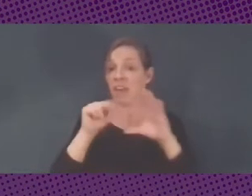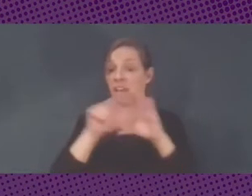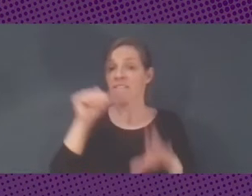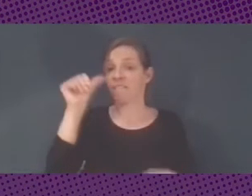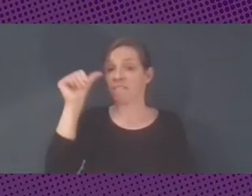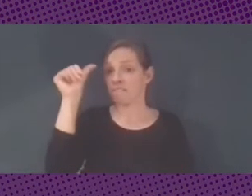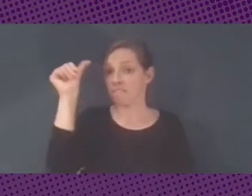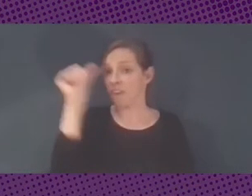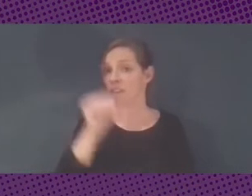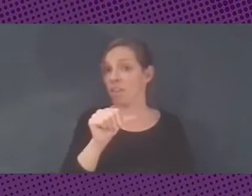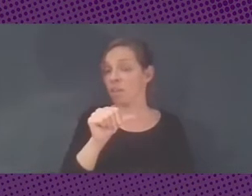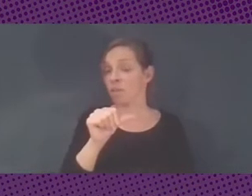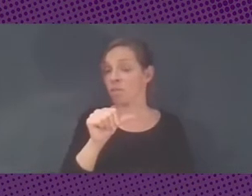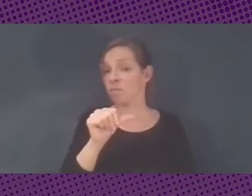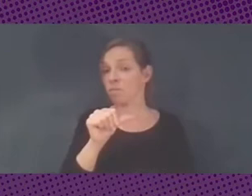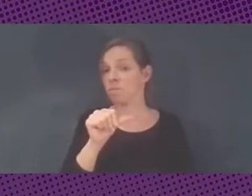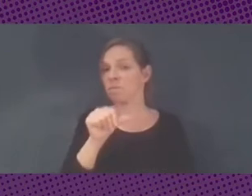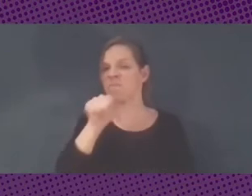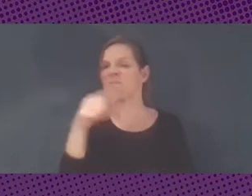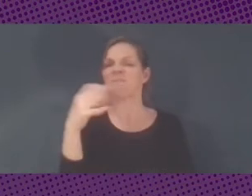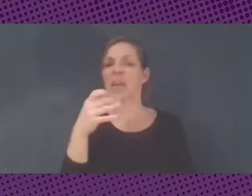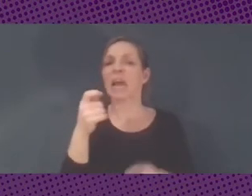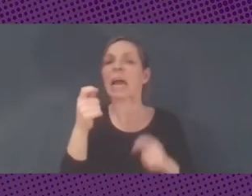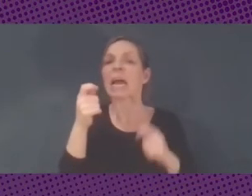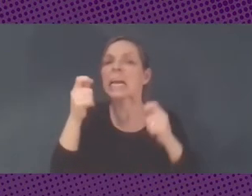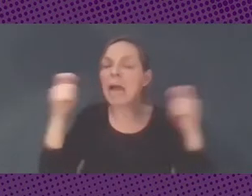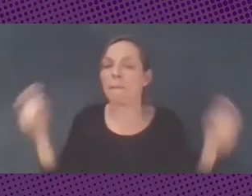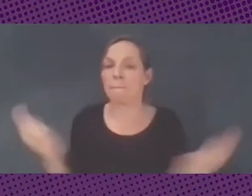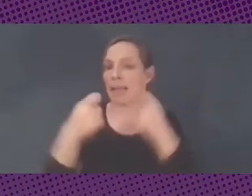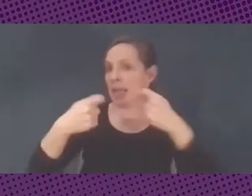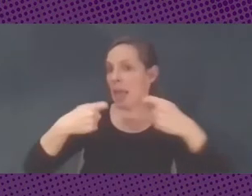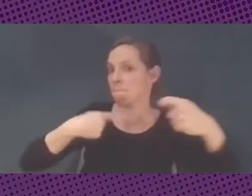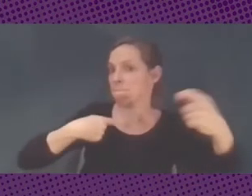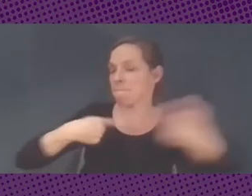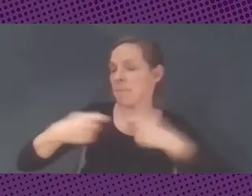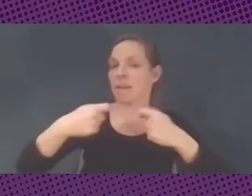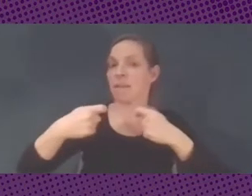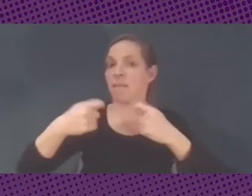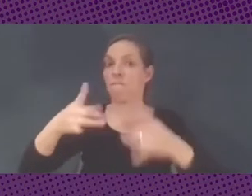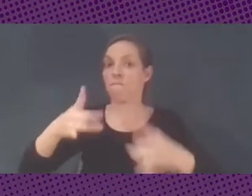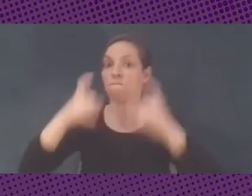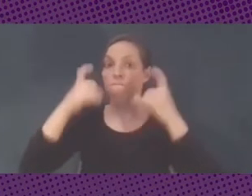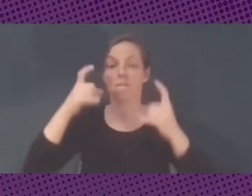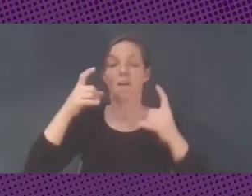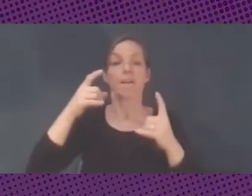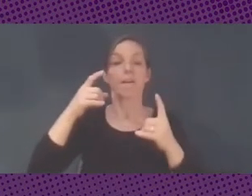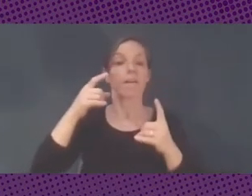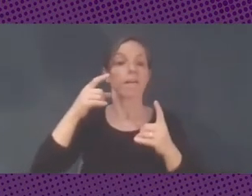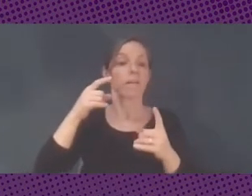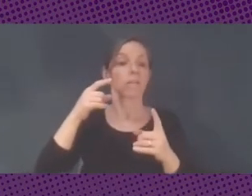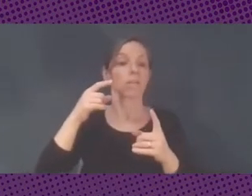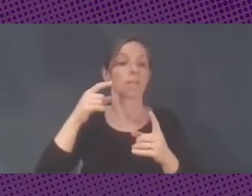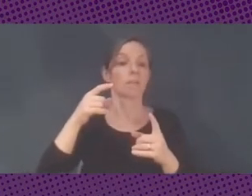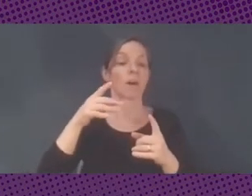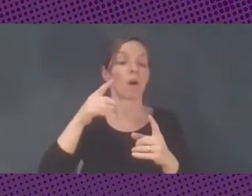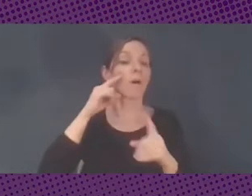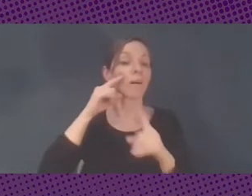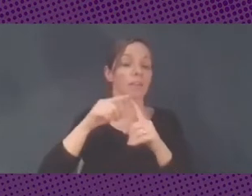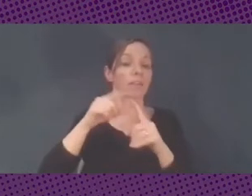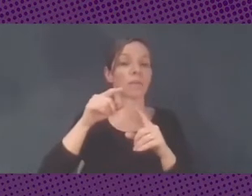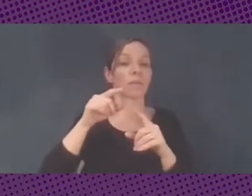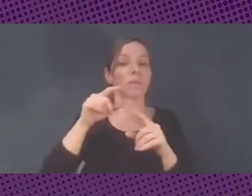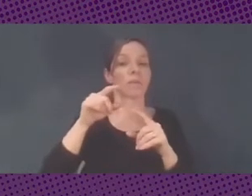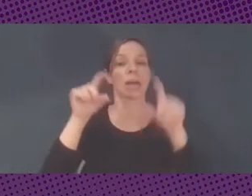private investors to start taking seriously the possibility of moving some of